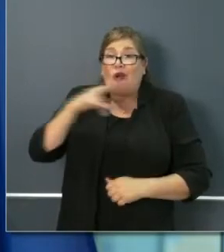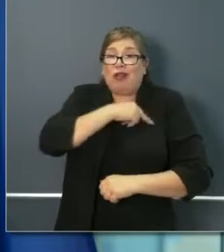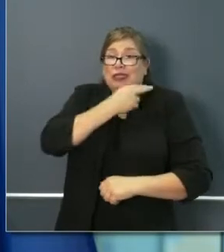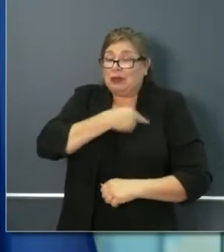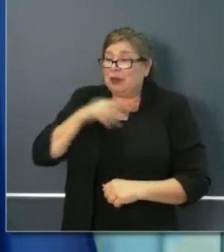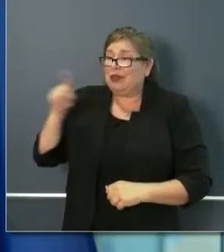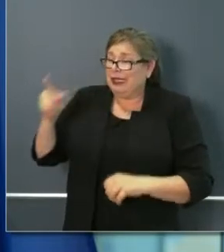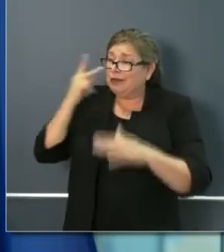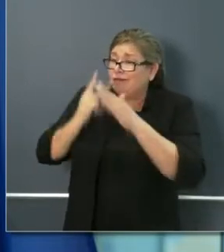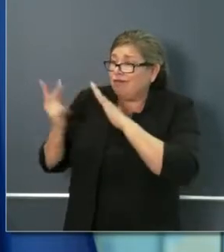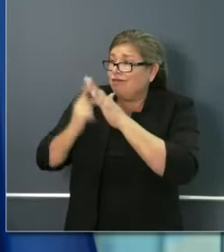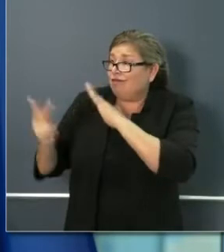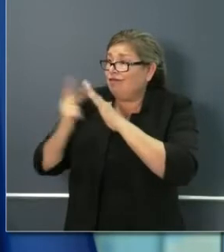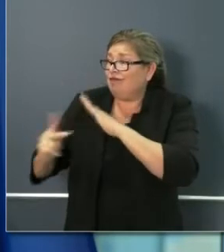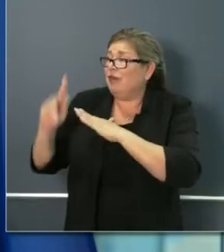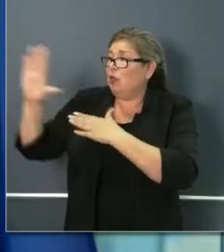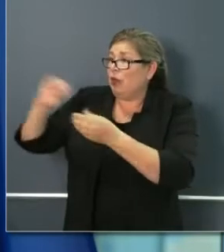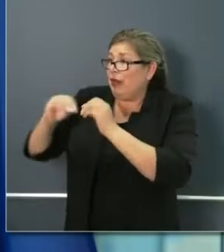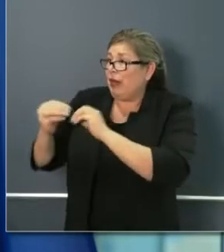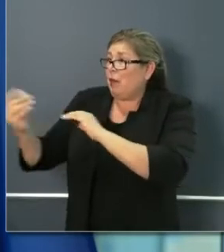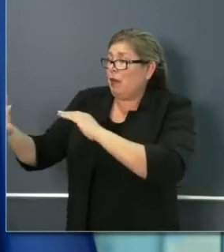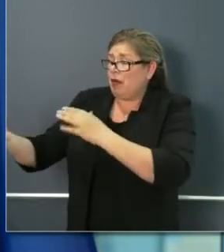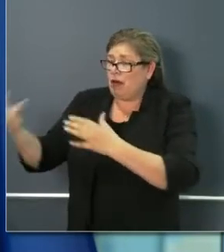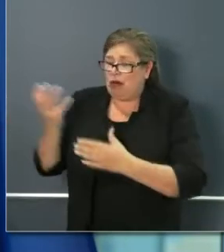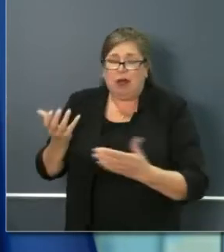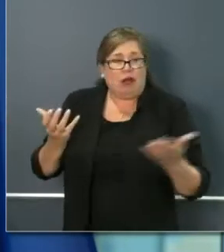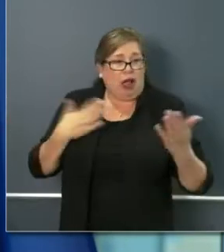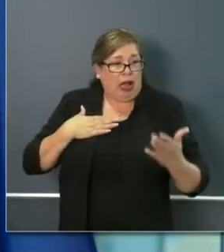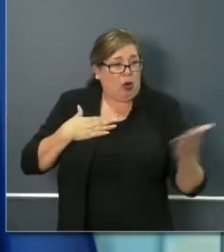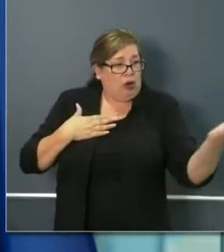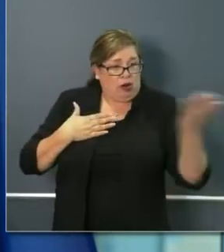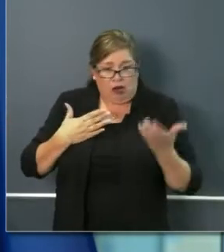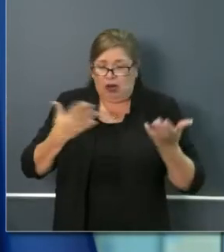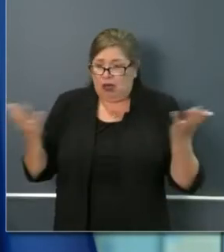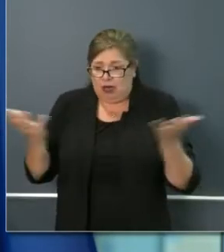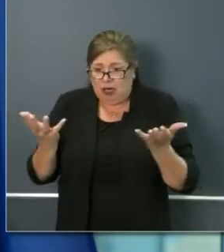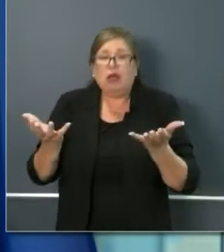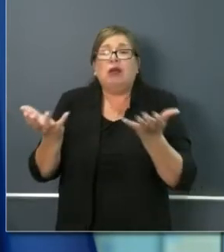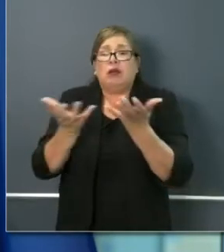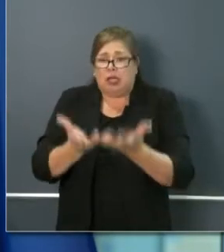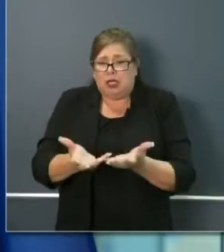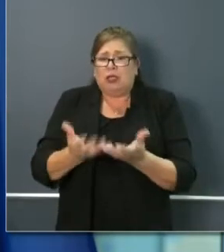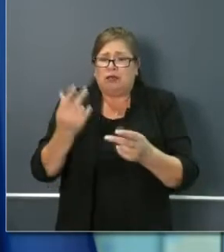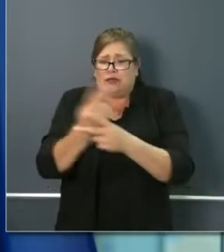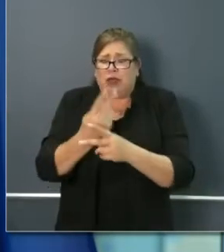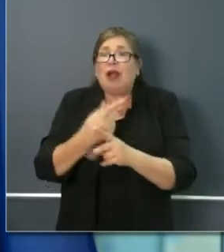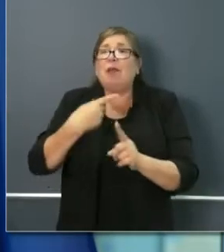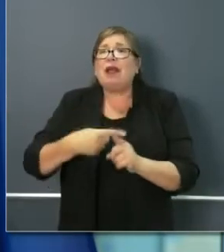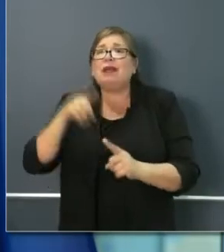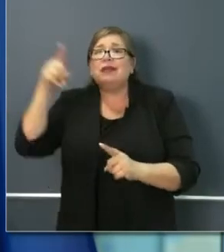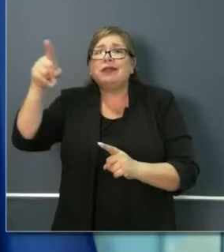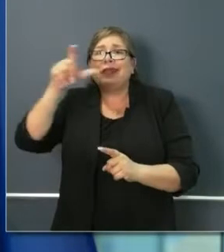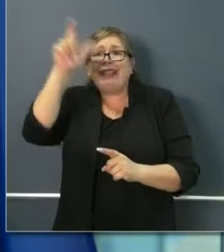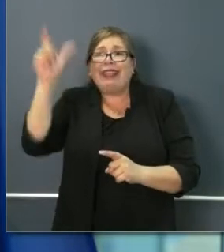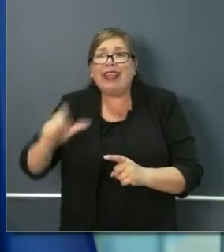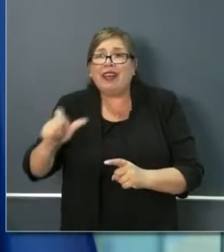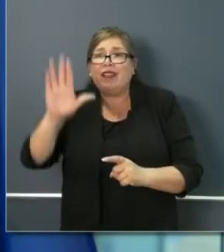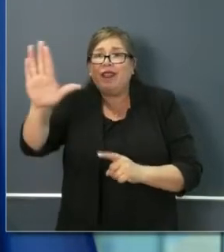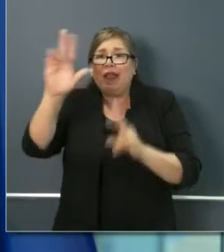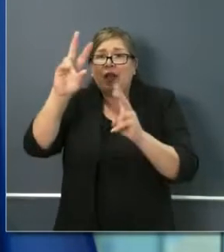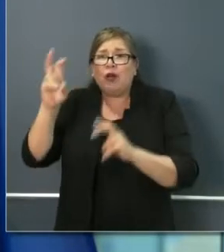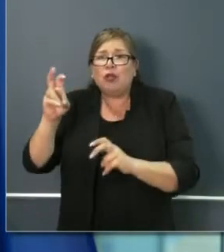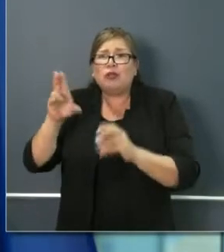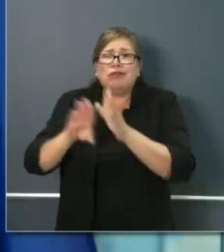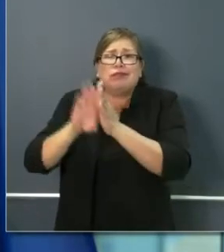Italy. We had updated our modeling in real time a week or two ago around issues that were self-evident